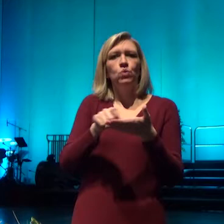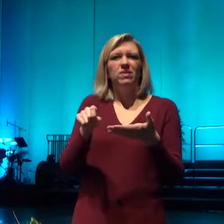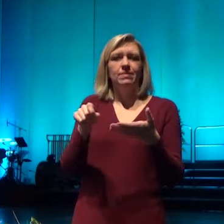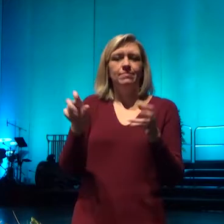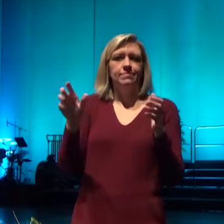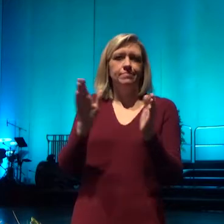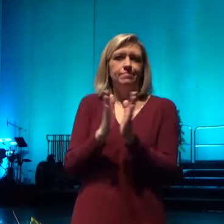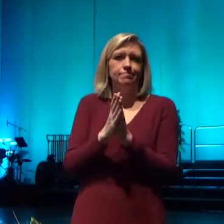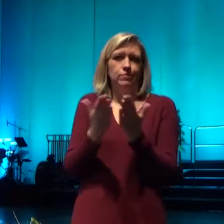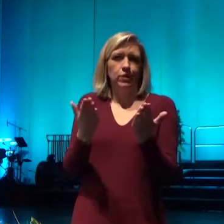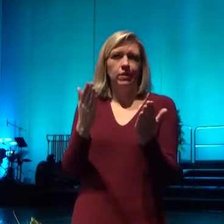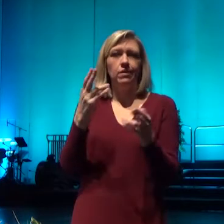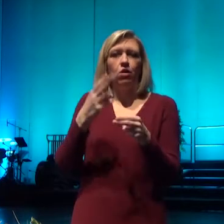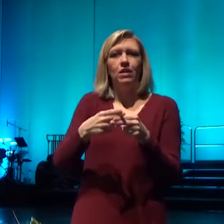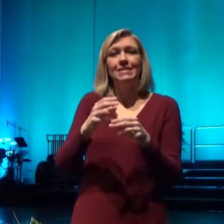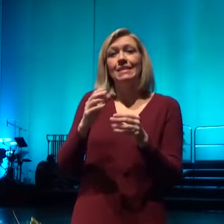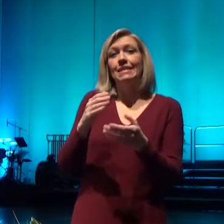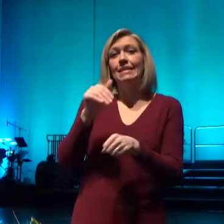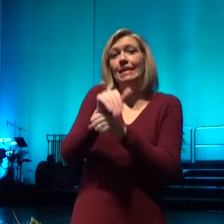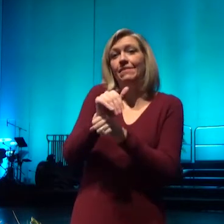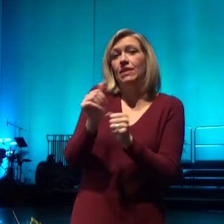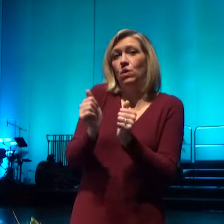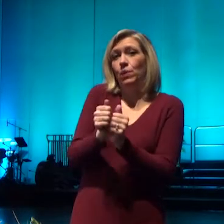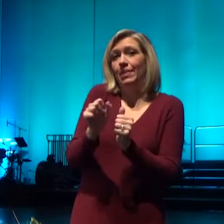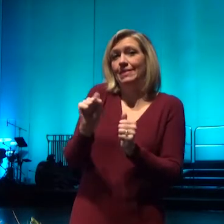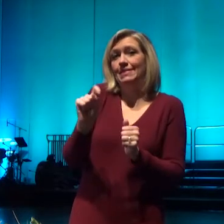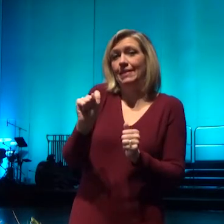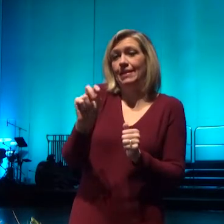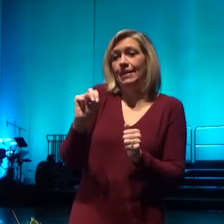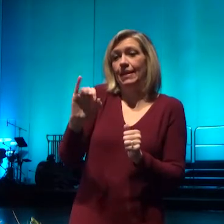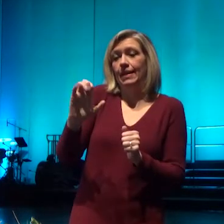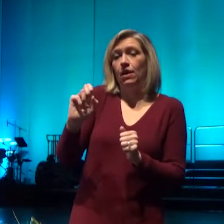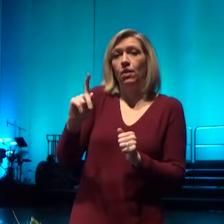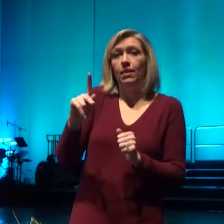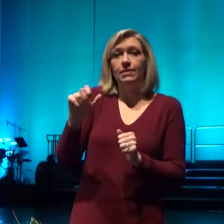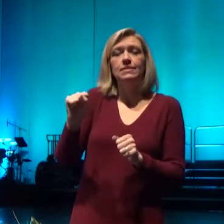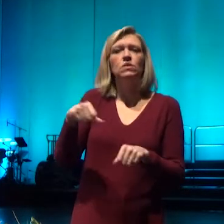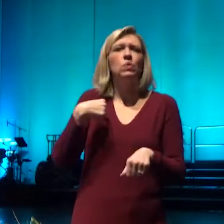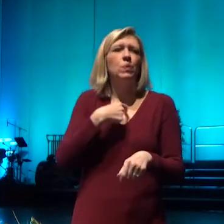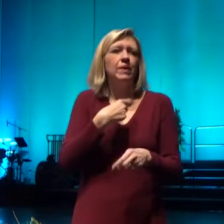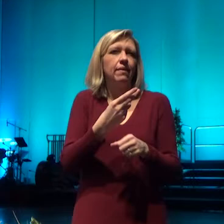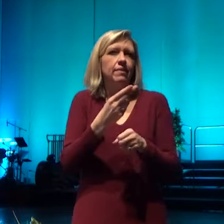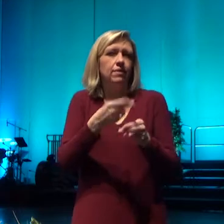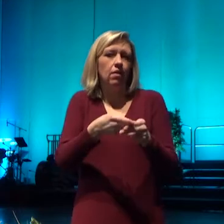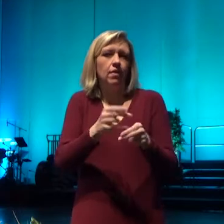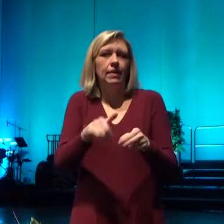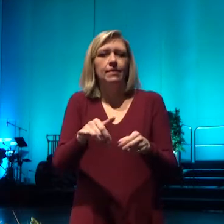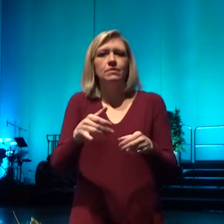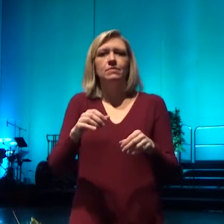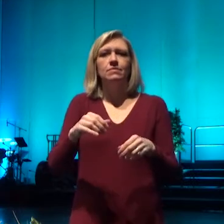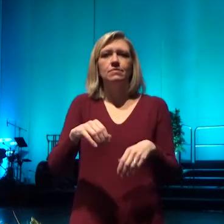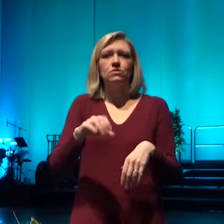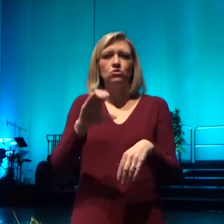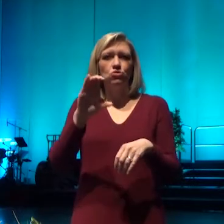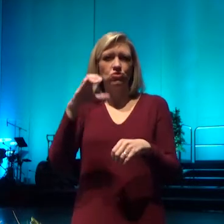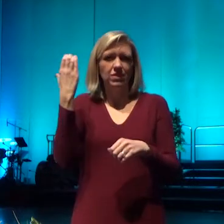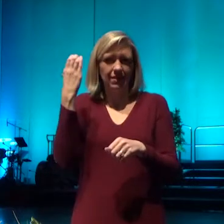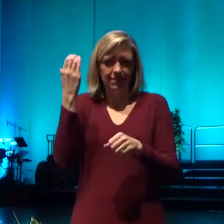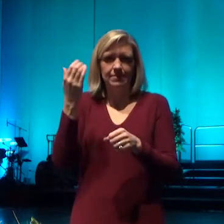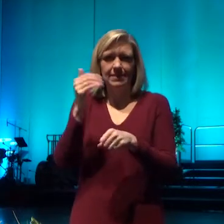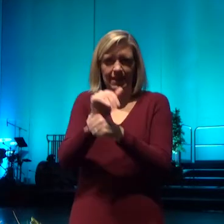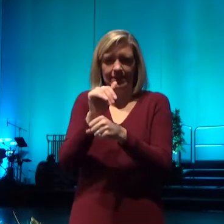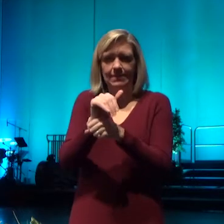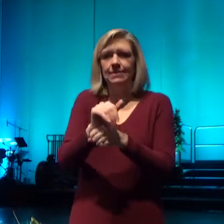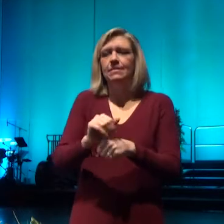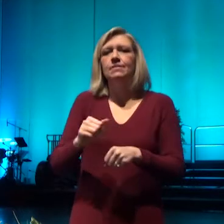St. Nicholas, as we like to call it, 'Twas the Night Before Christmas, began to give birth to our modern understanding of Santa